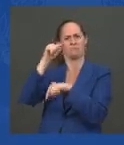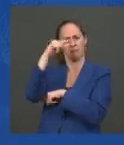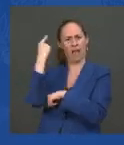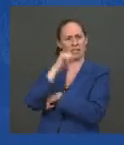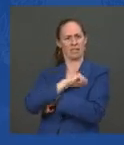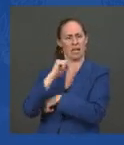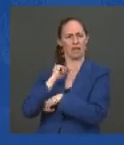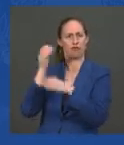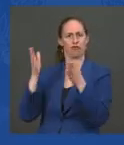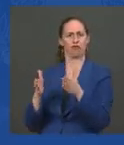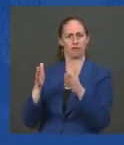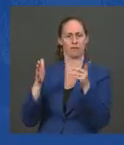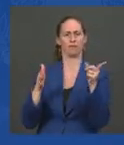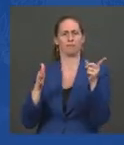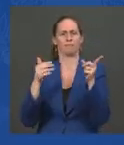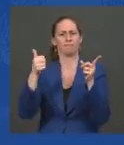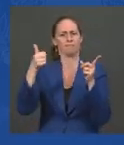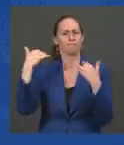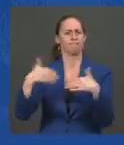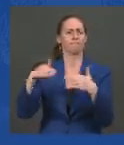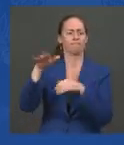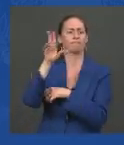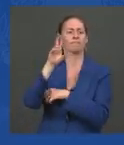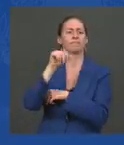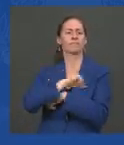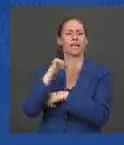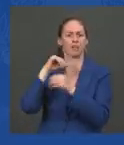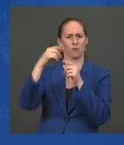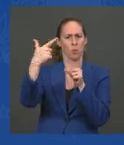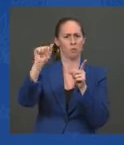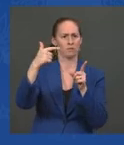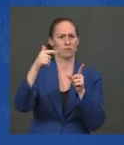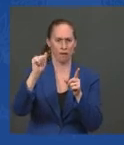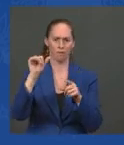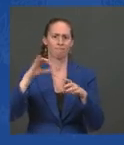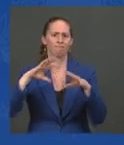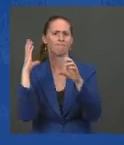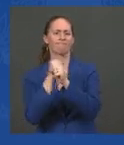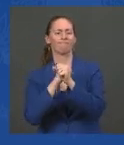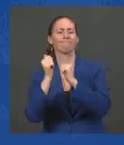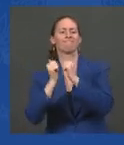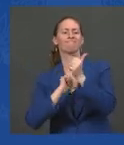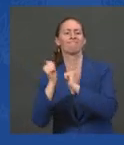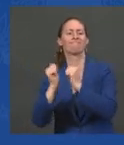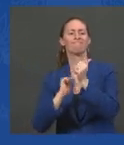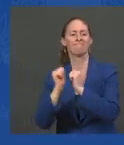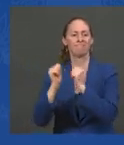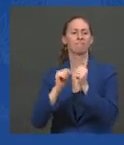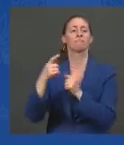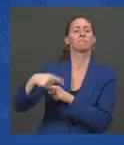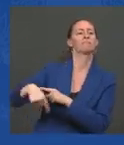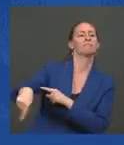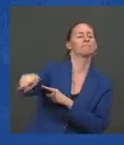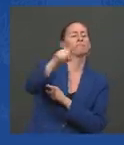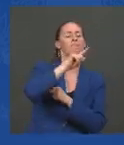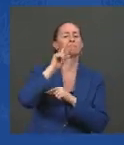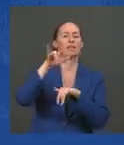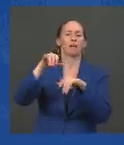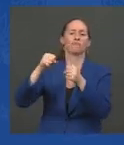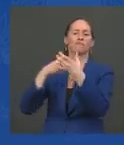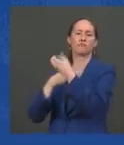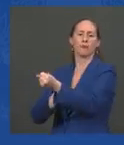Senator Warnock won his election in the battle of ideas. He earned the trust and confidence of a broad coalition of voters in Georgia. In